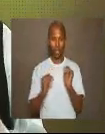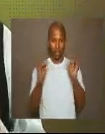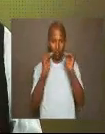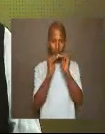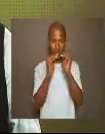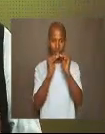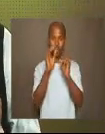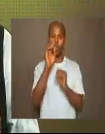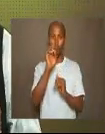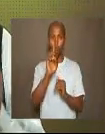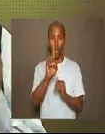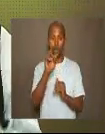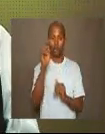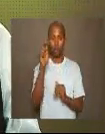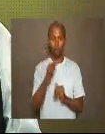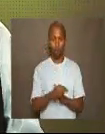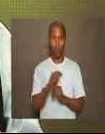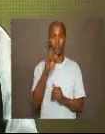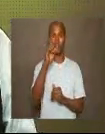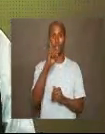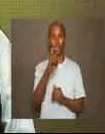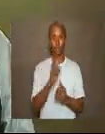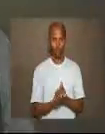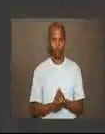equals 1 over x.